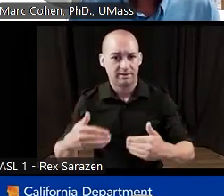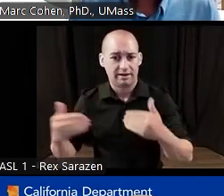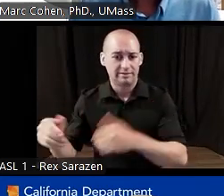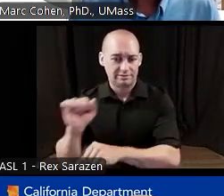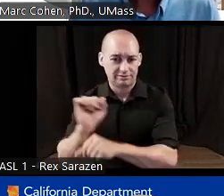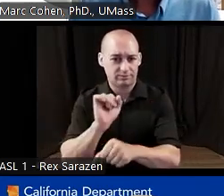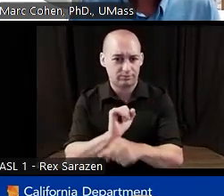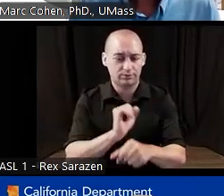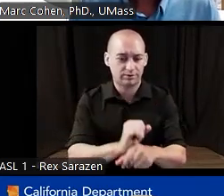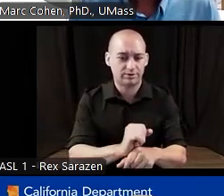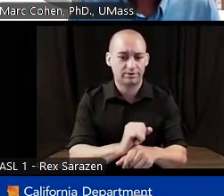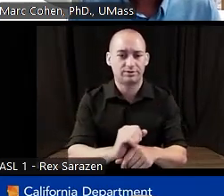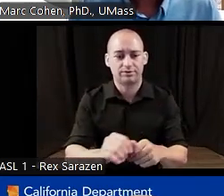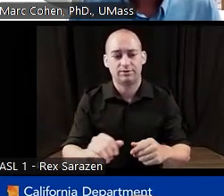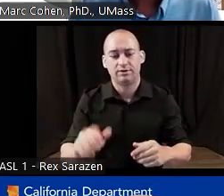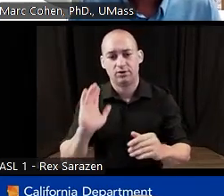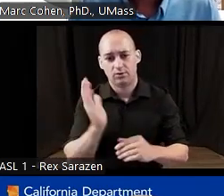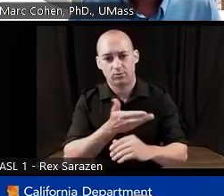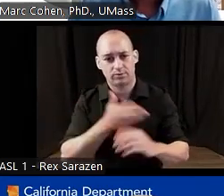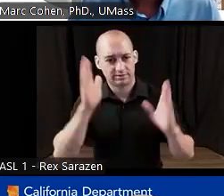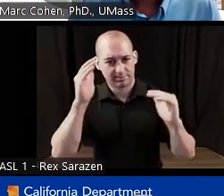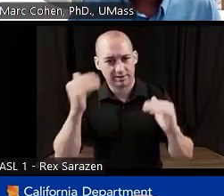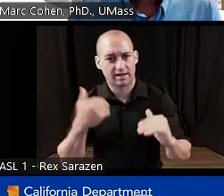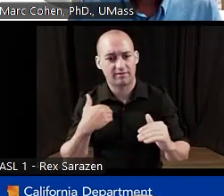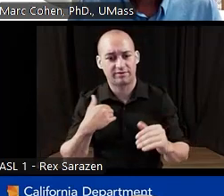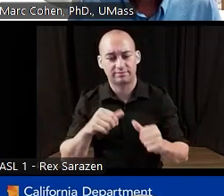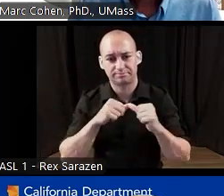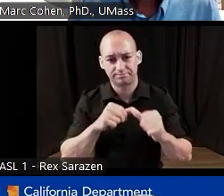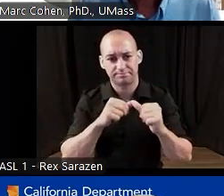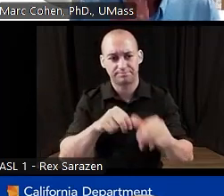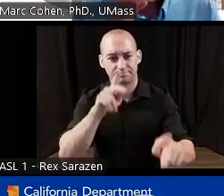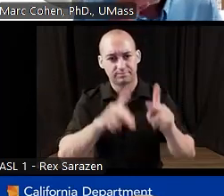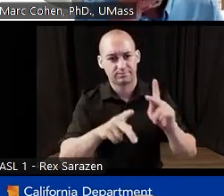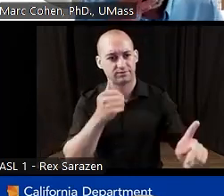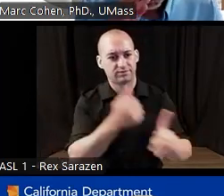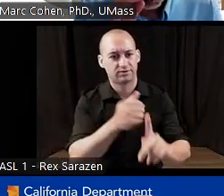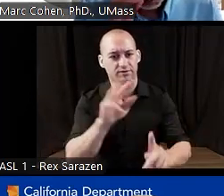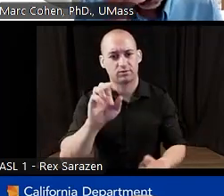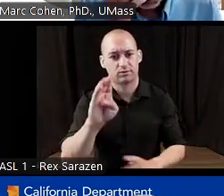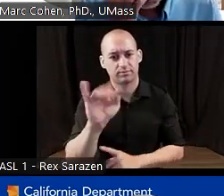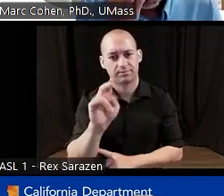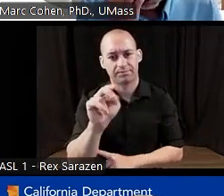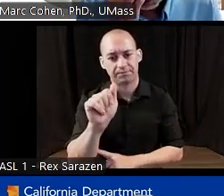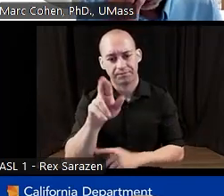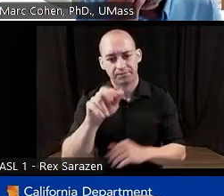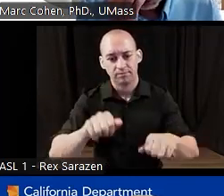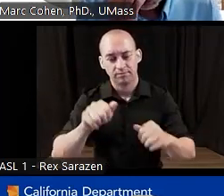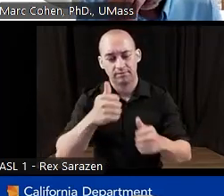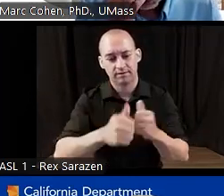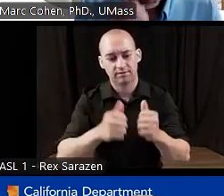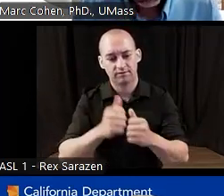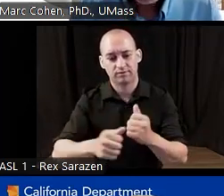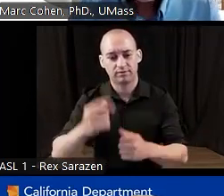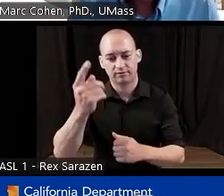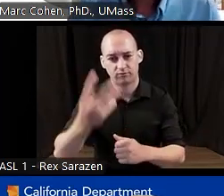we anticipate having, ongoing stakeholder webinars, potentially every quarter or as needed, to